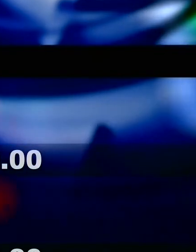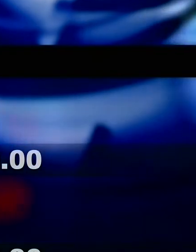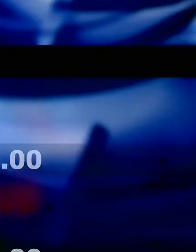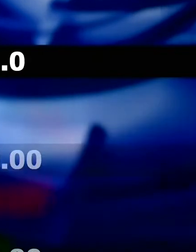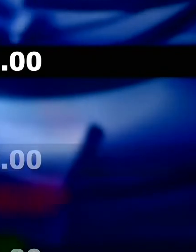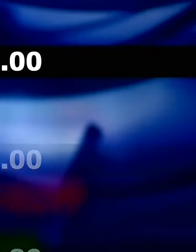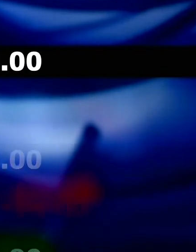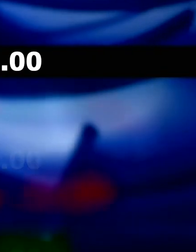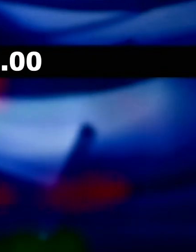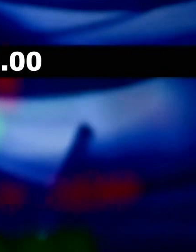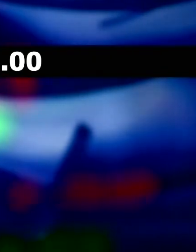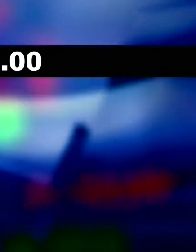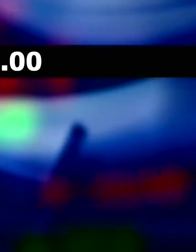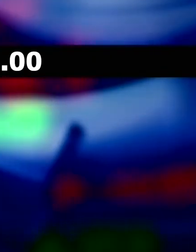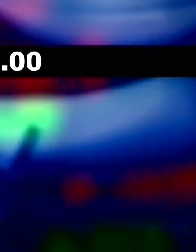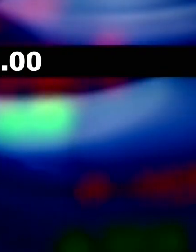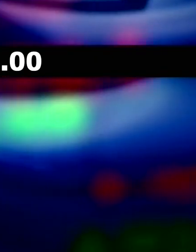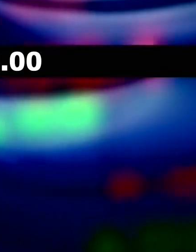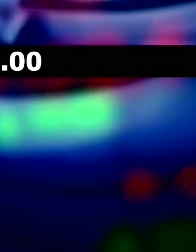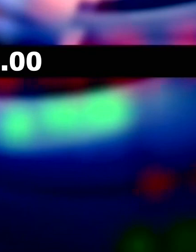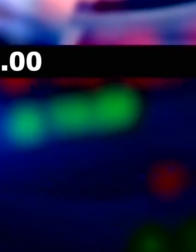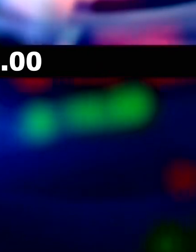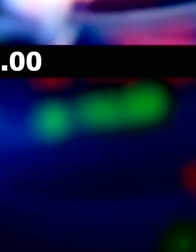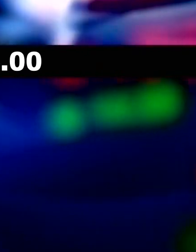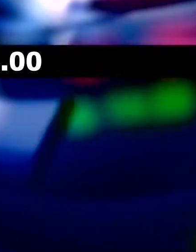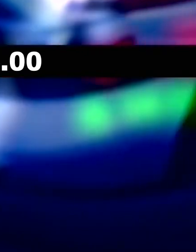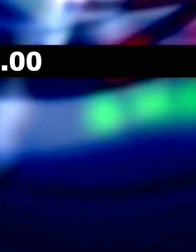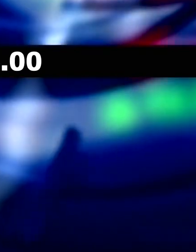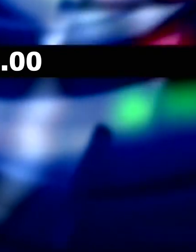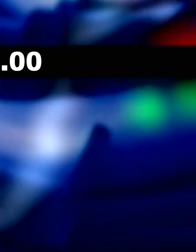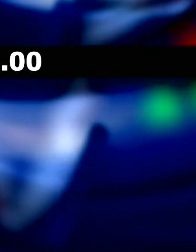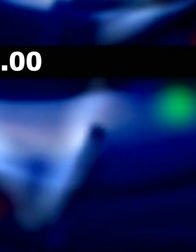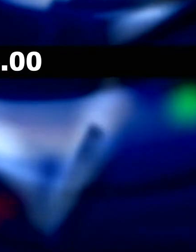And here in Barbados, the West India Biscuit Company Limited was